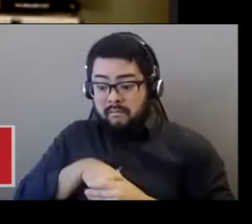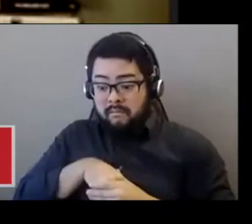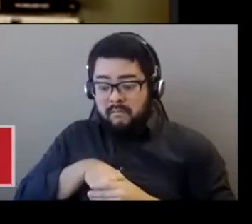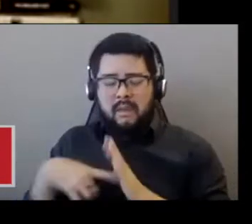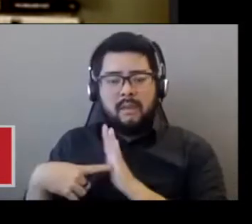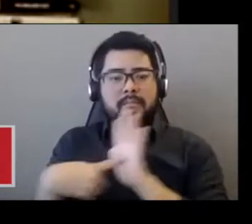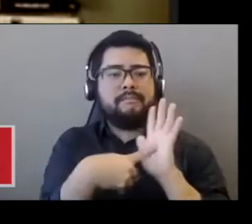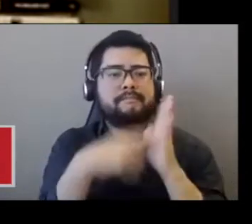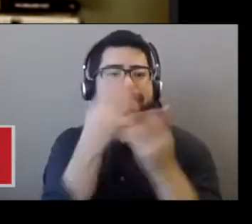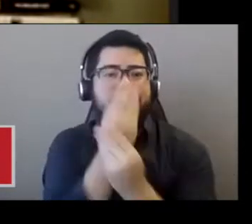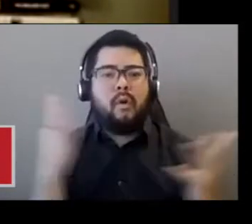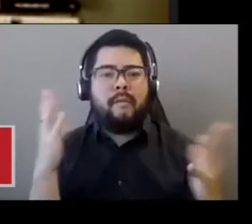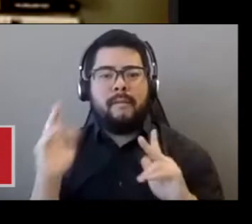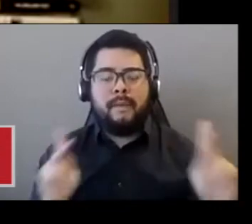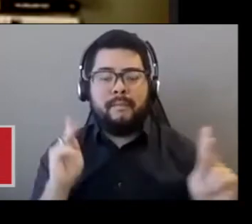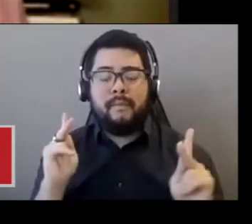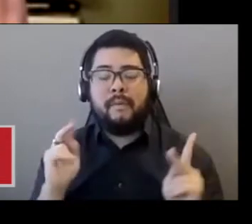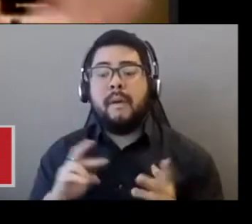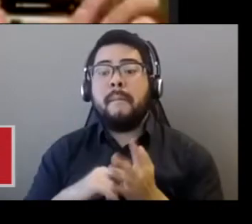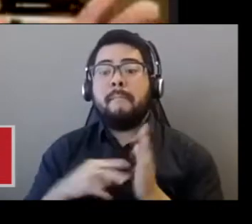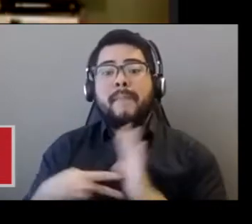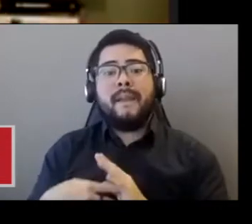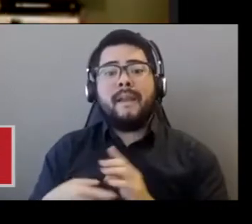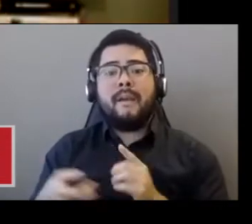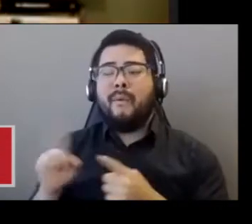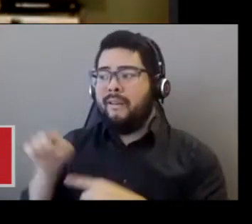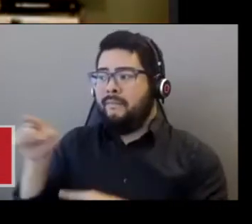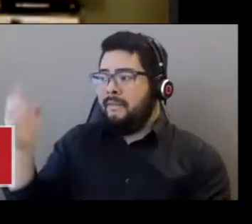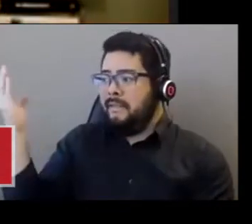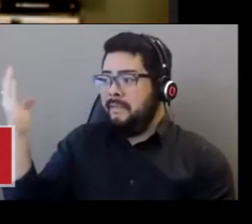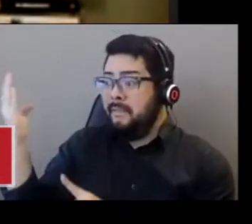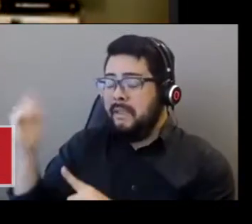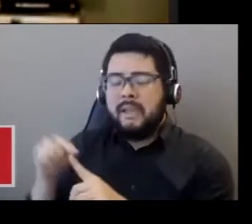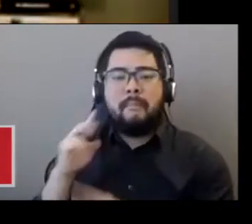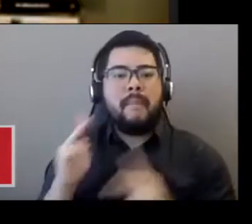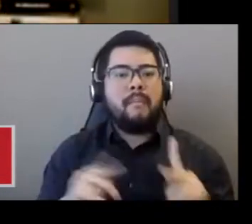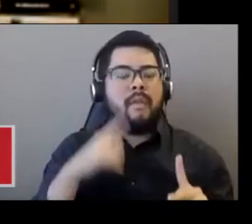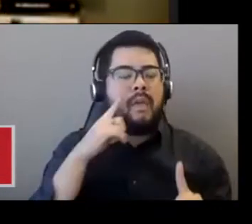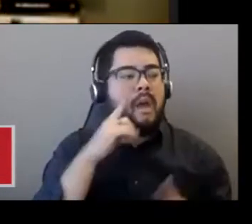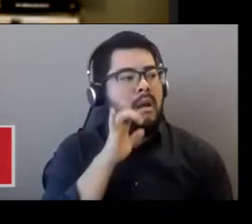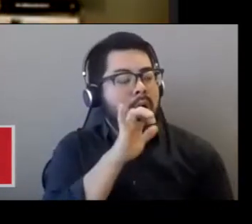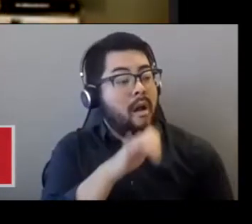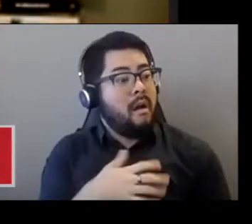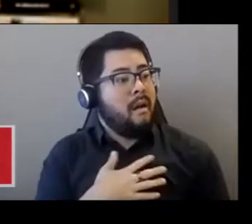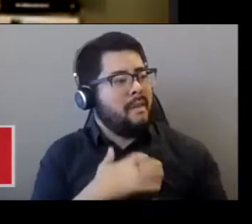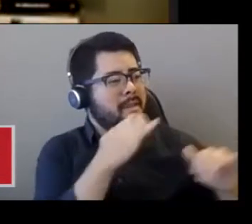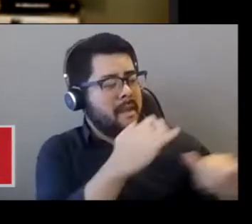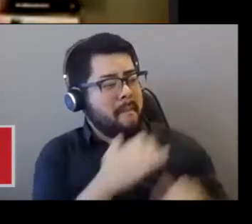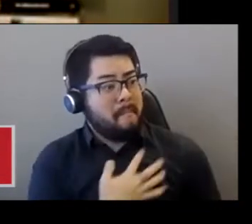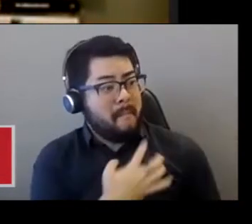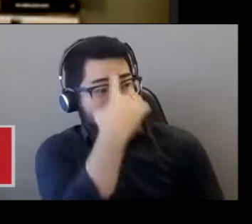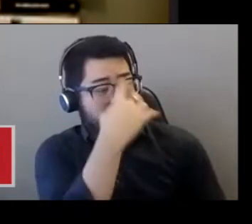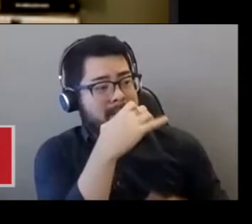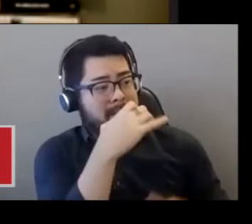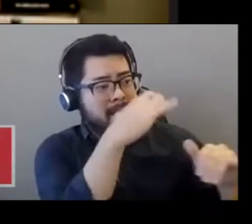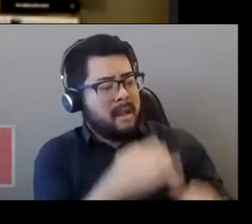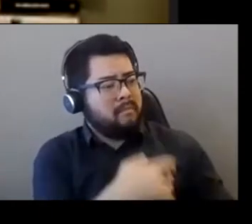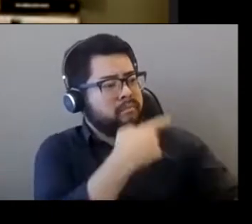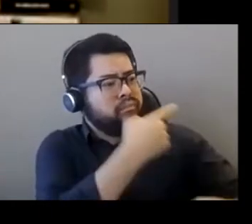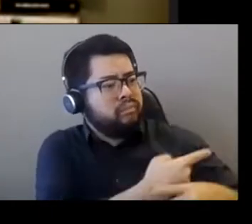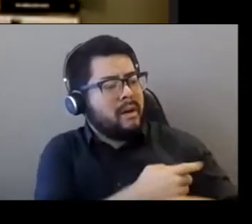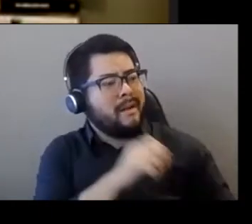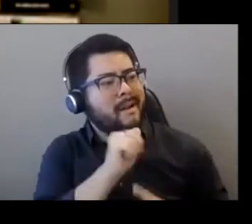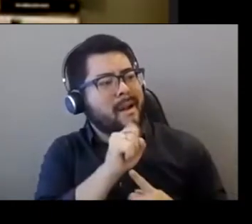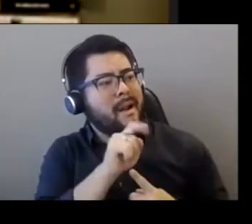which is why what, when he was speaking, people were like, that's exactly what I think, you know, right on, Castro, you're